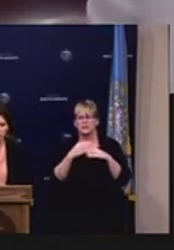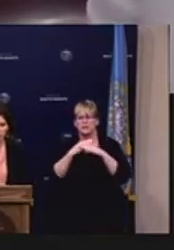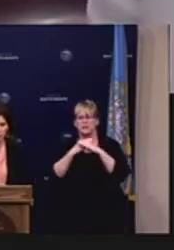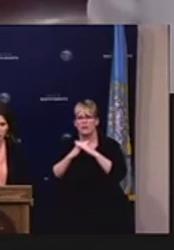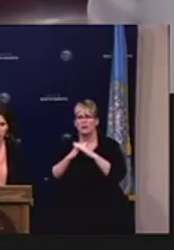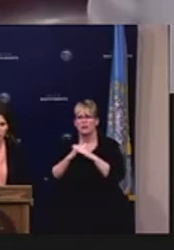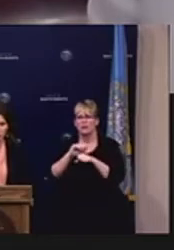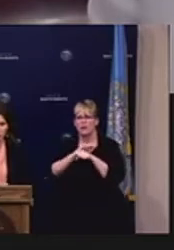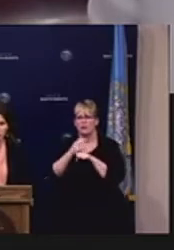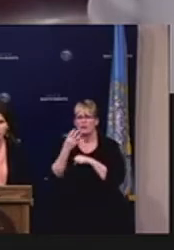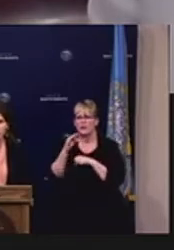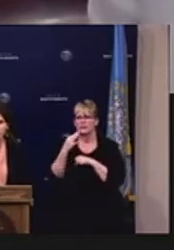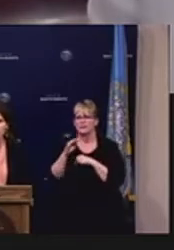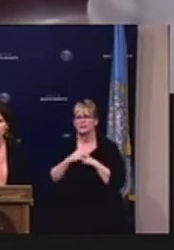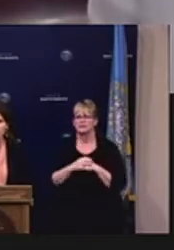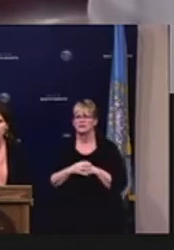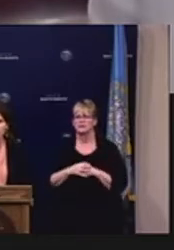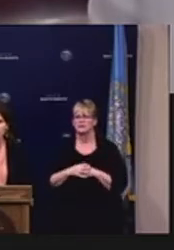COVID-19.